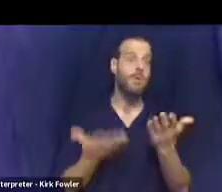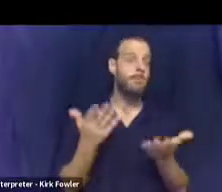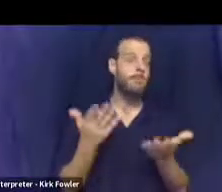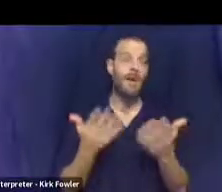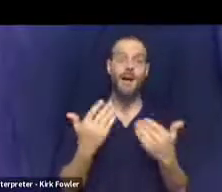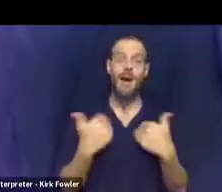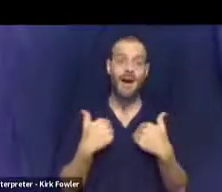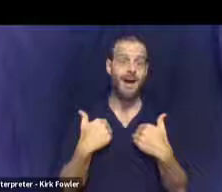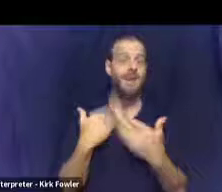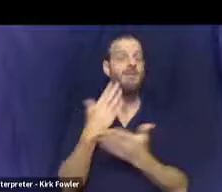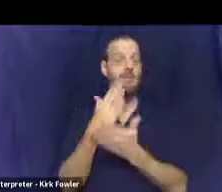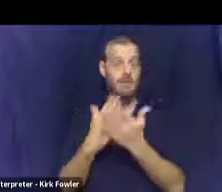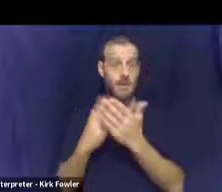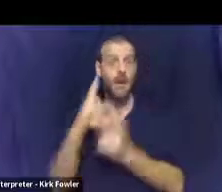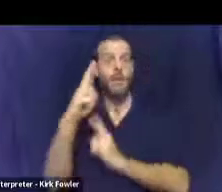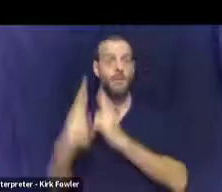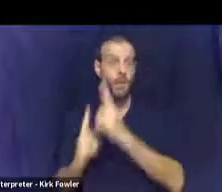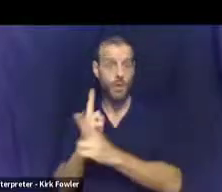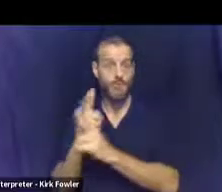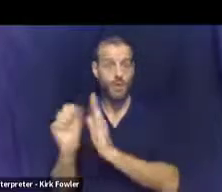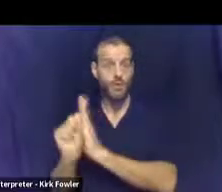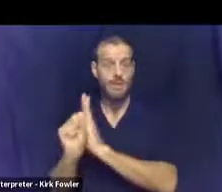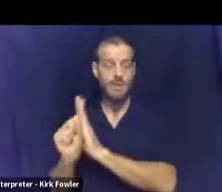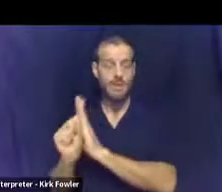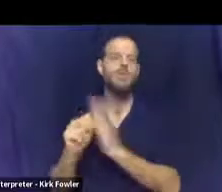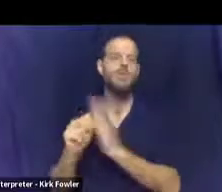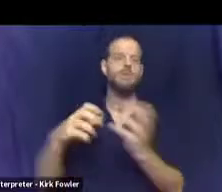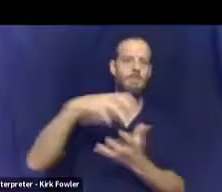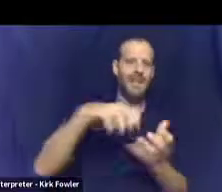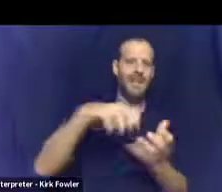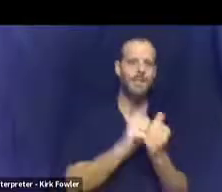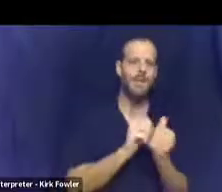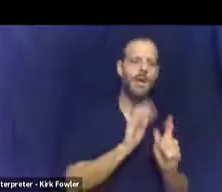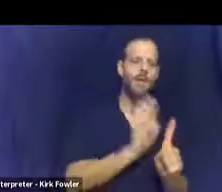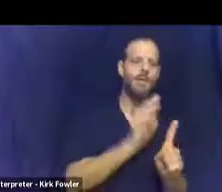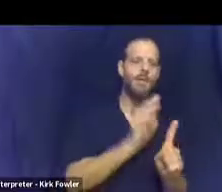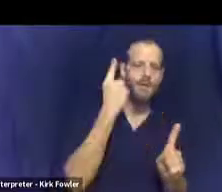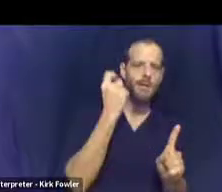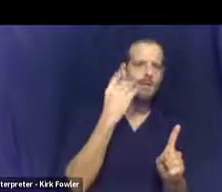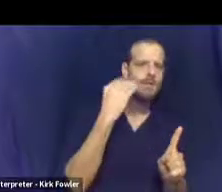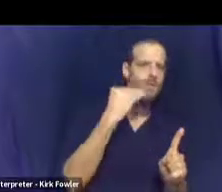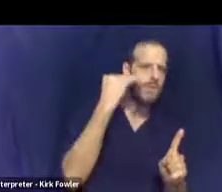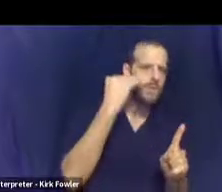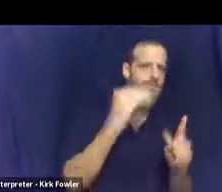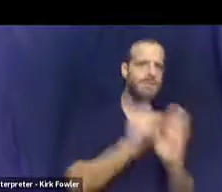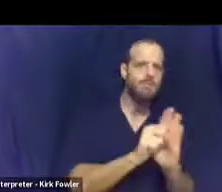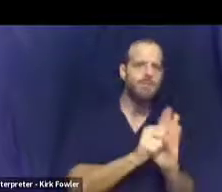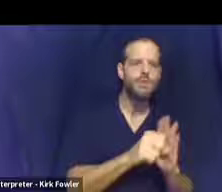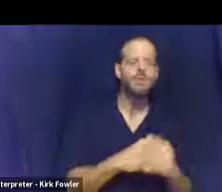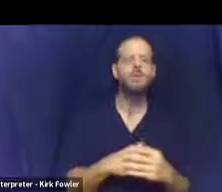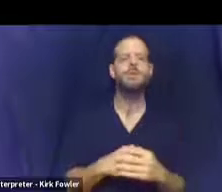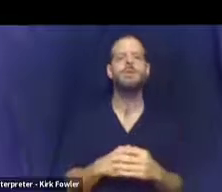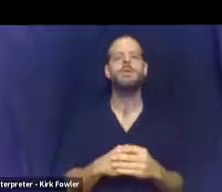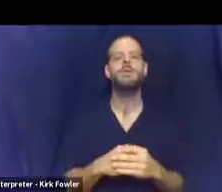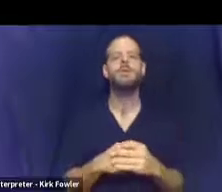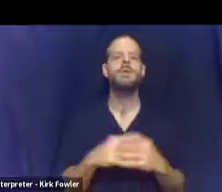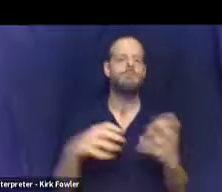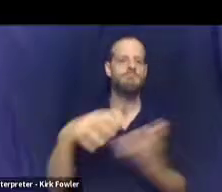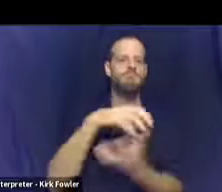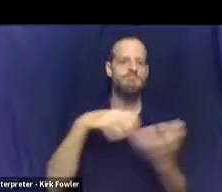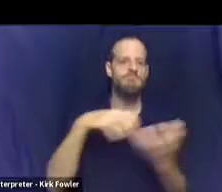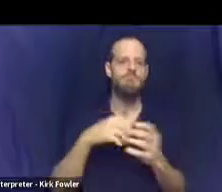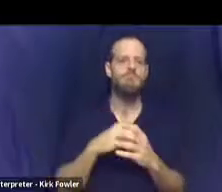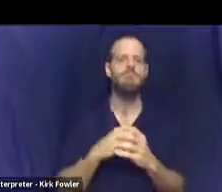universal symbols and these customized symbols to introduce them to something so that maybe across settings it's a little bit more generalized.